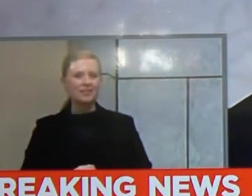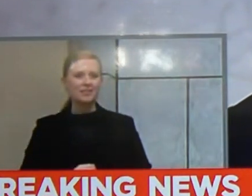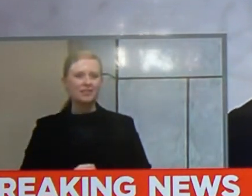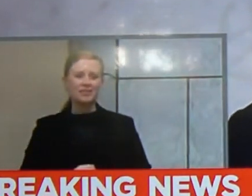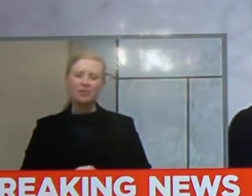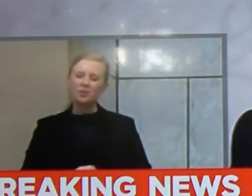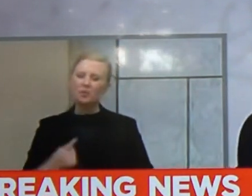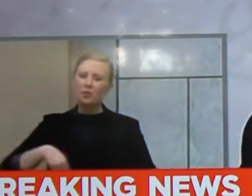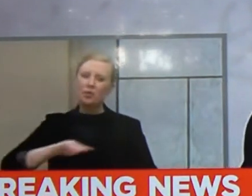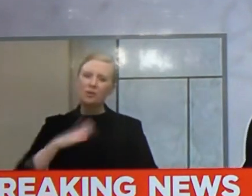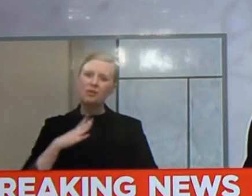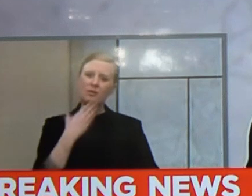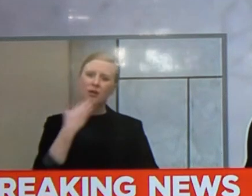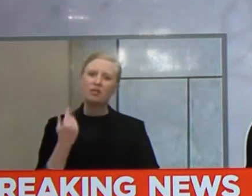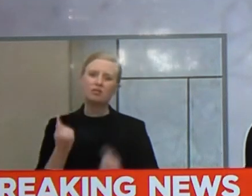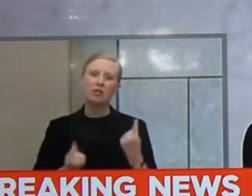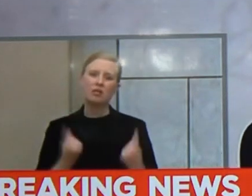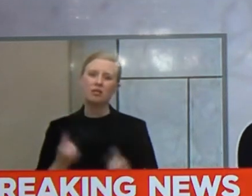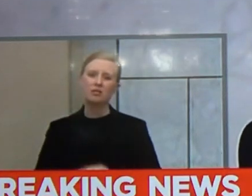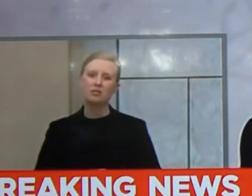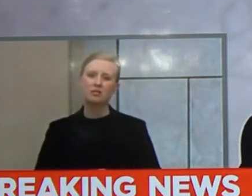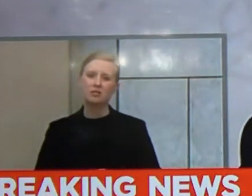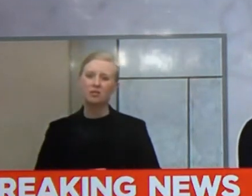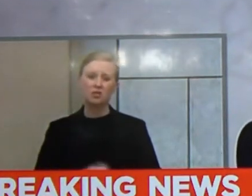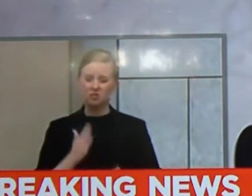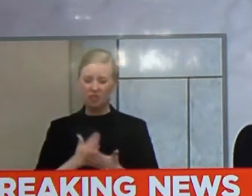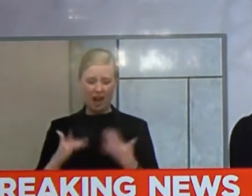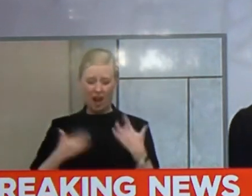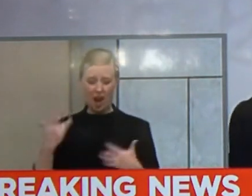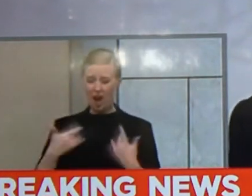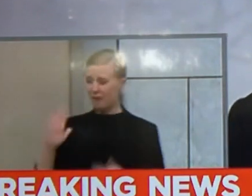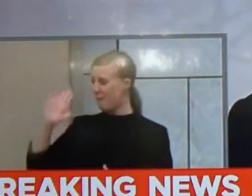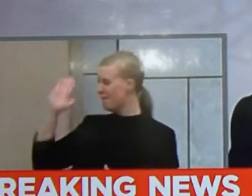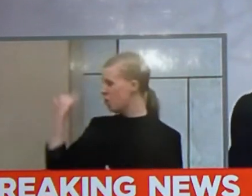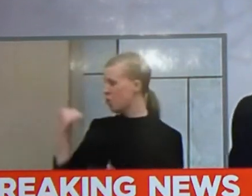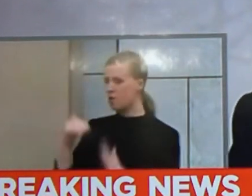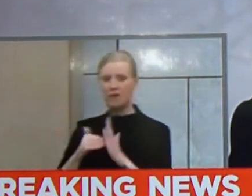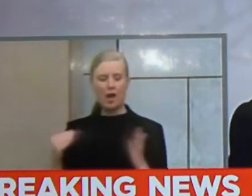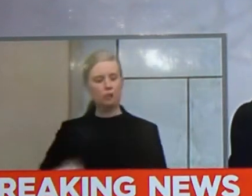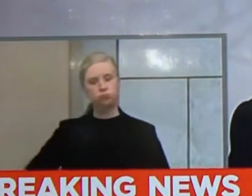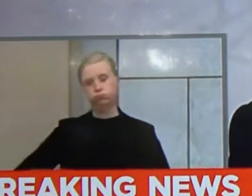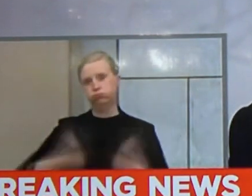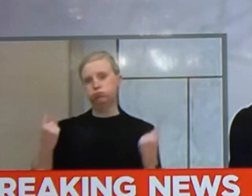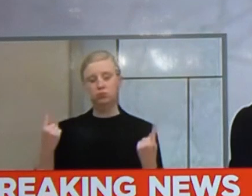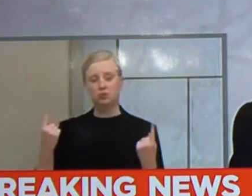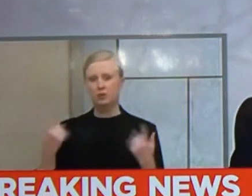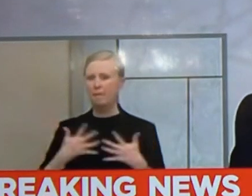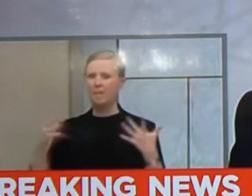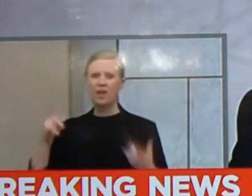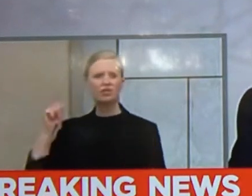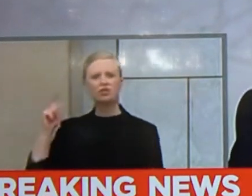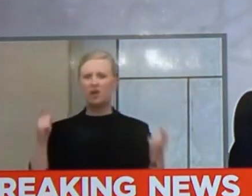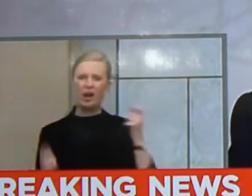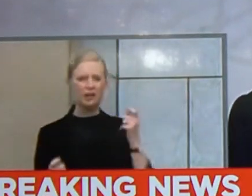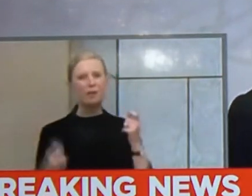break on ensuring how we're adjusting to this new normal. It'll take a little while, but patience must become our virtue in Australia.